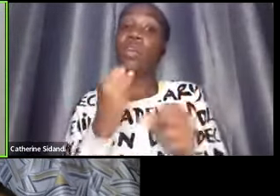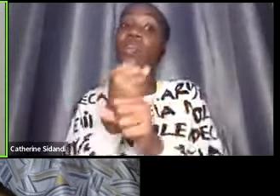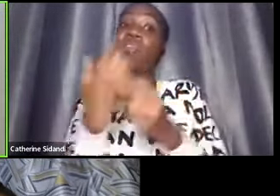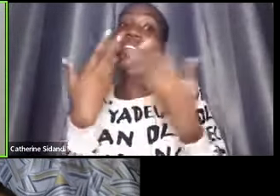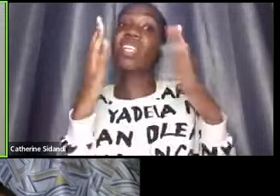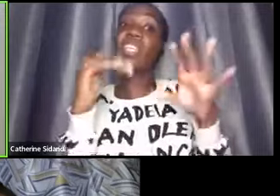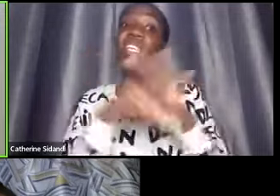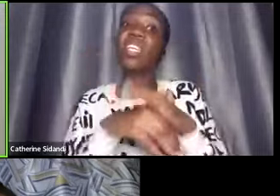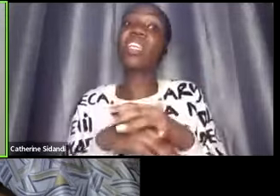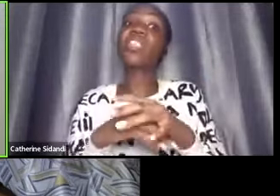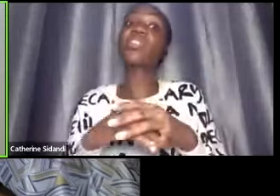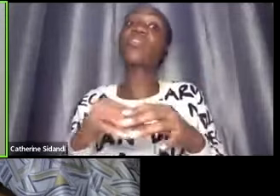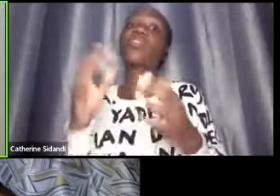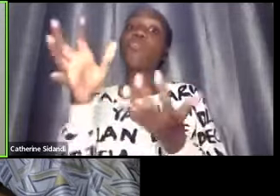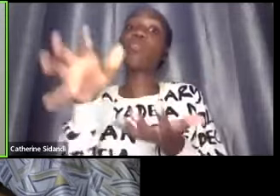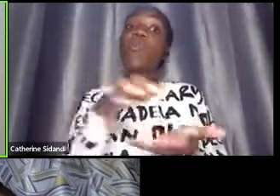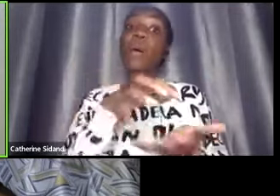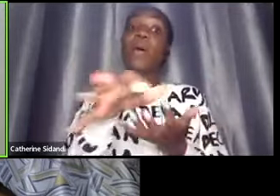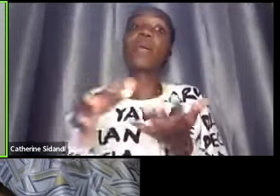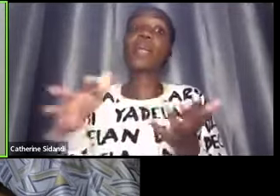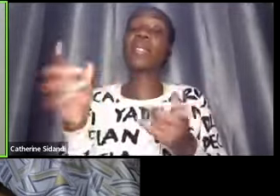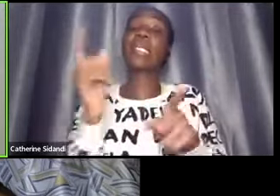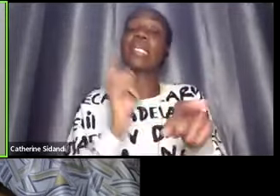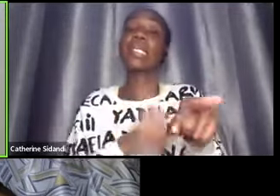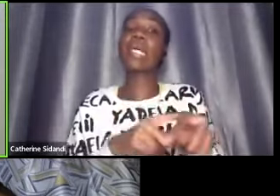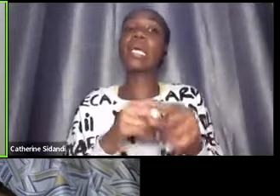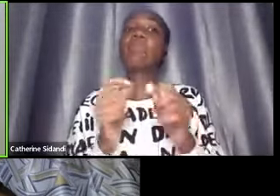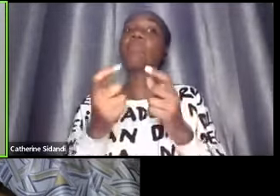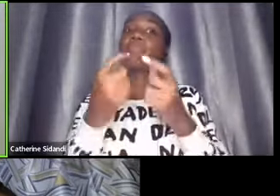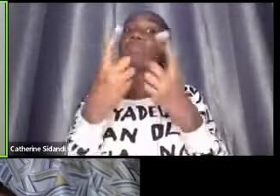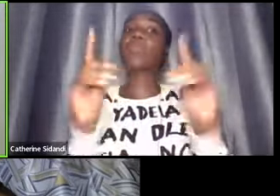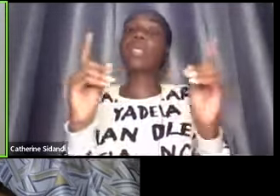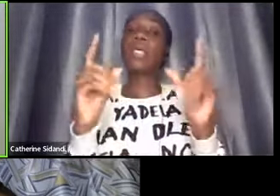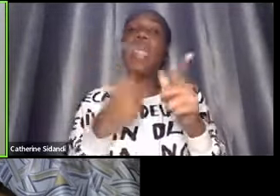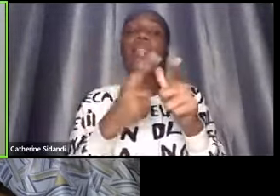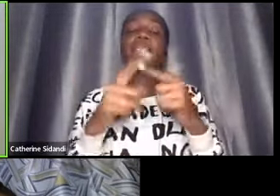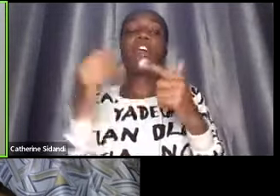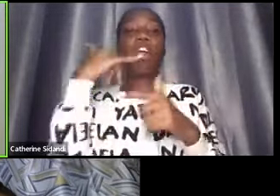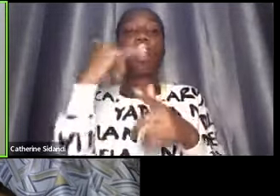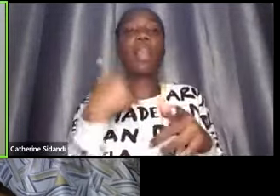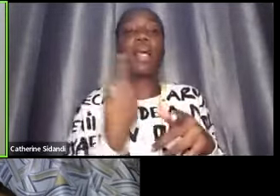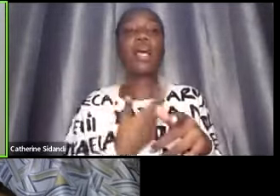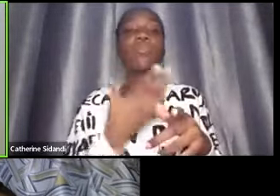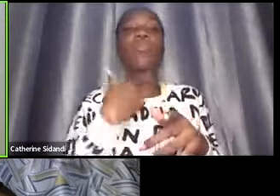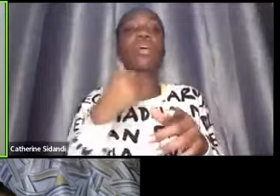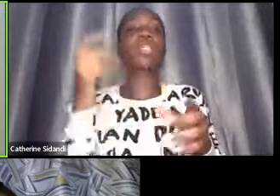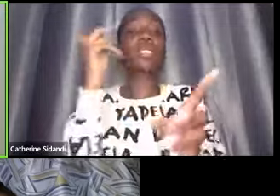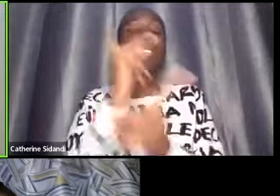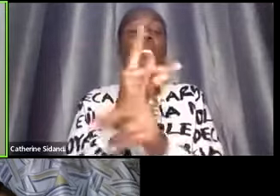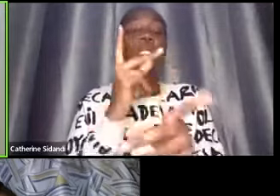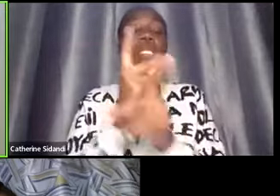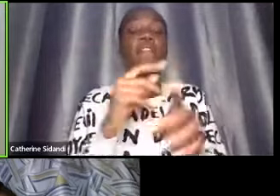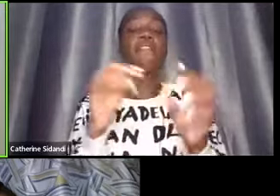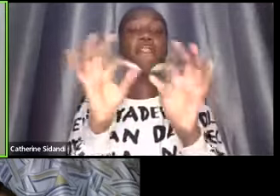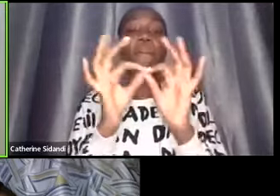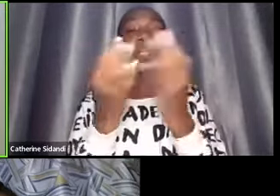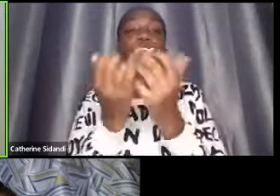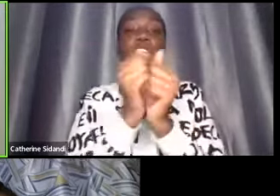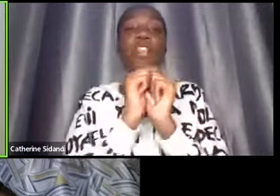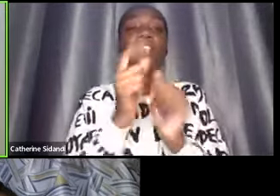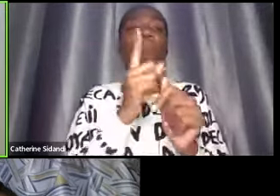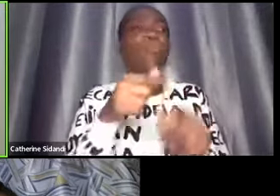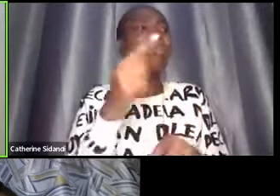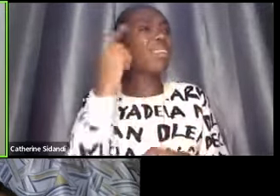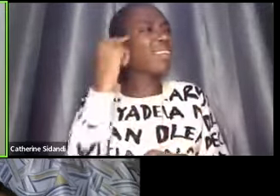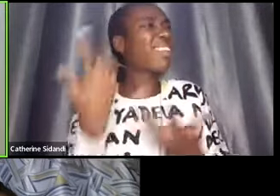that were splitting. On the verge of splitting, they call us in to put the families together. You find that most companies that come down are